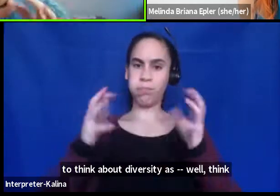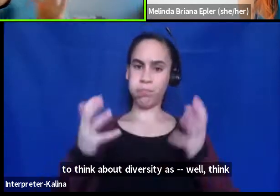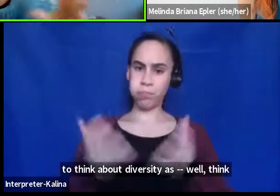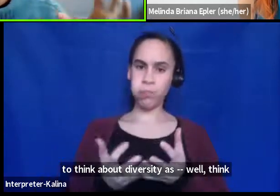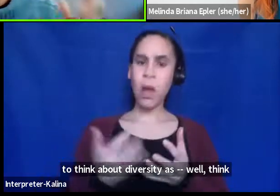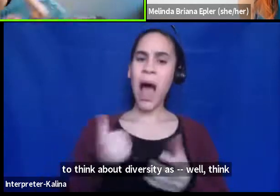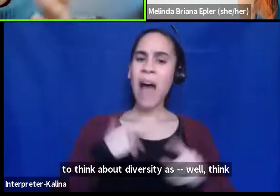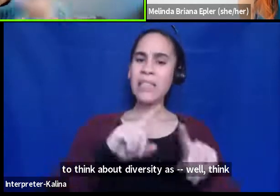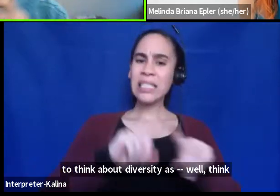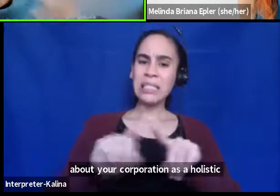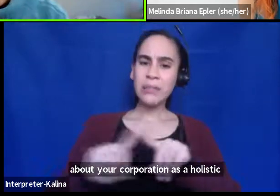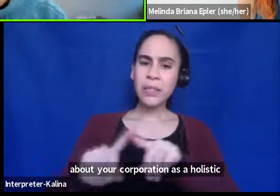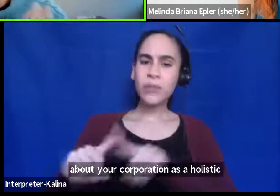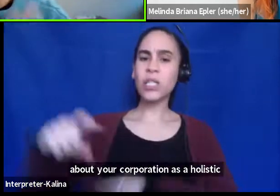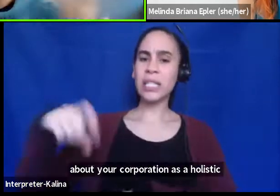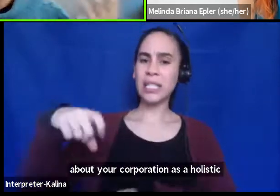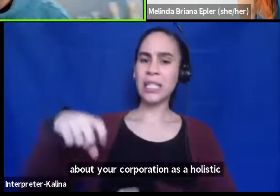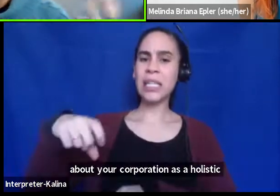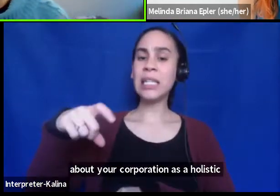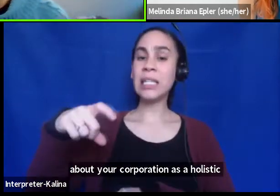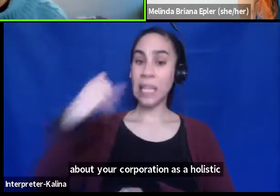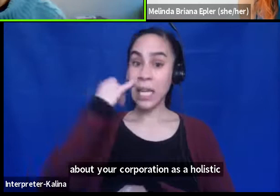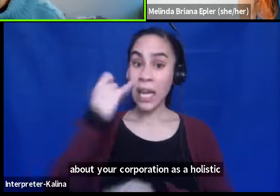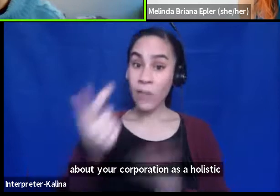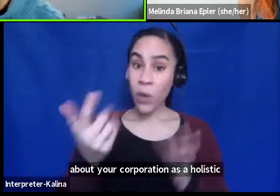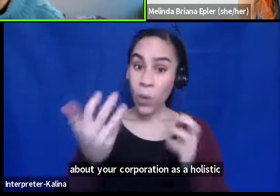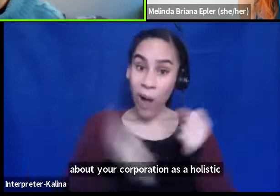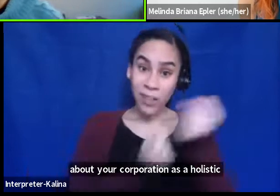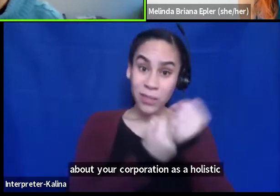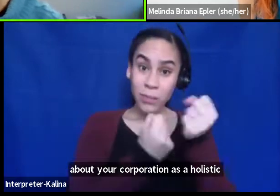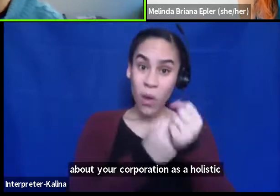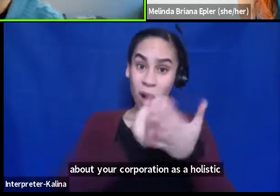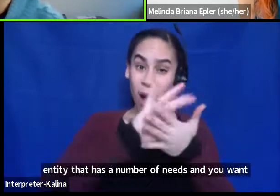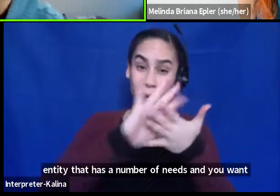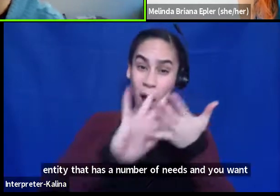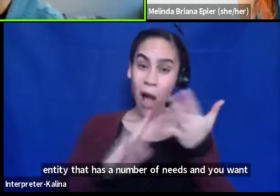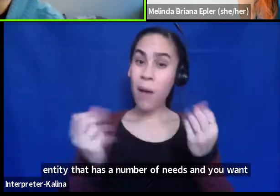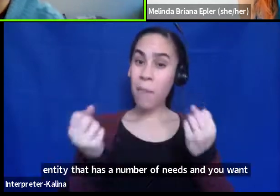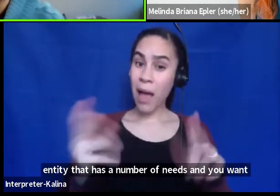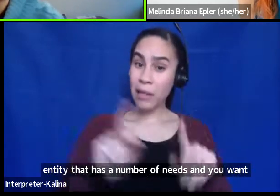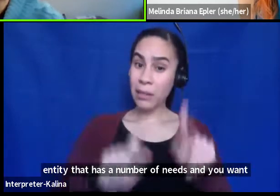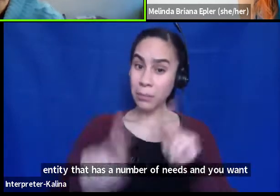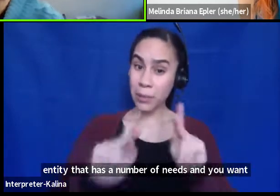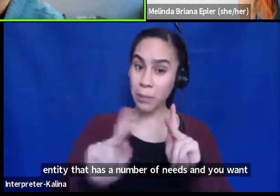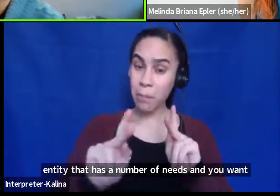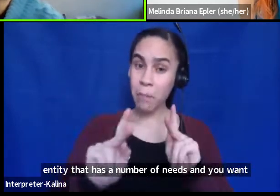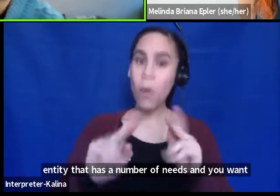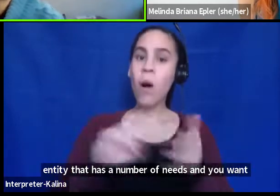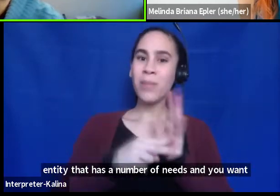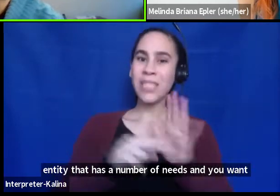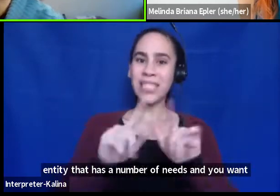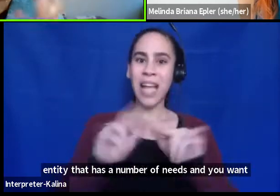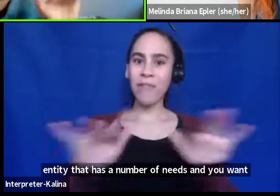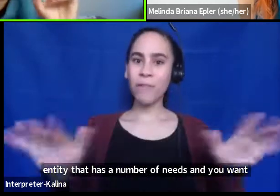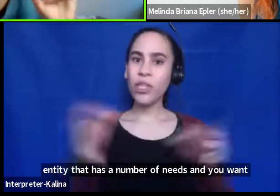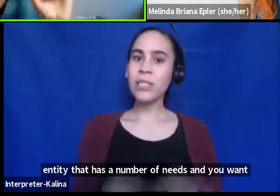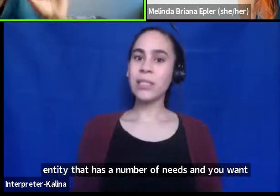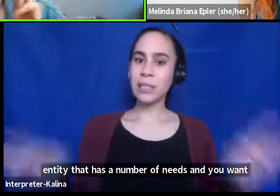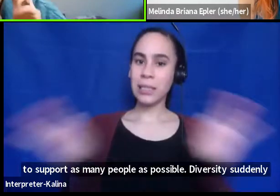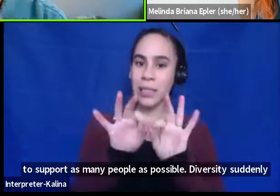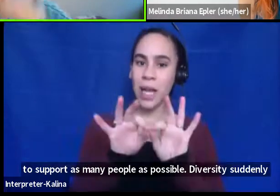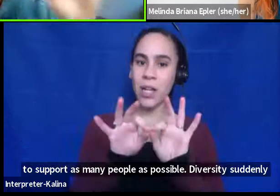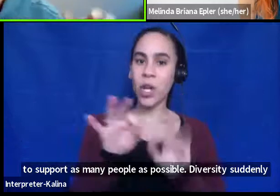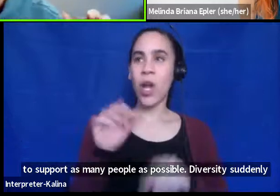that you want to support as many people as possible, diversity suddenly becomes essential. It's not just something that you sort of like